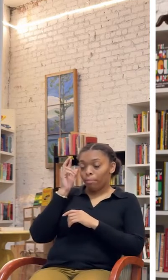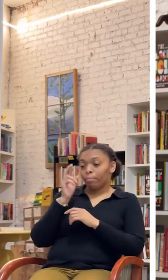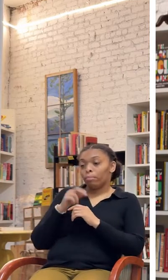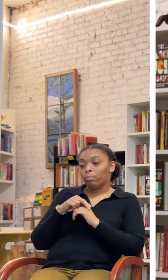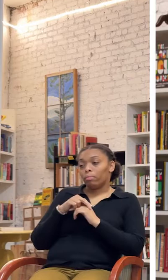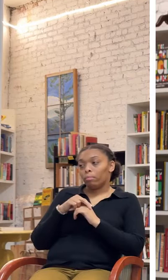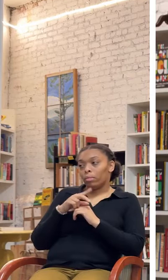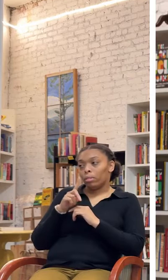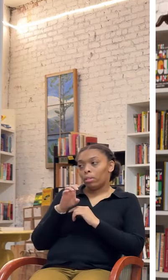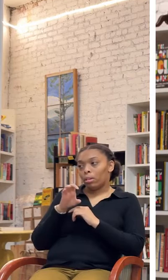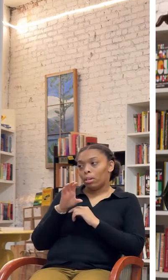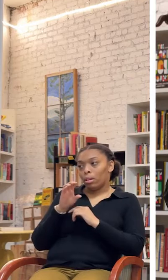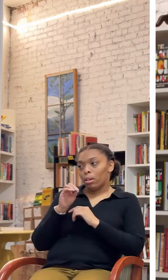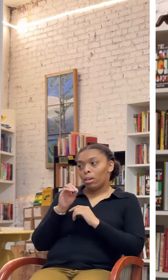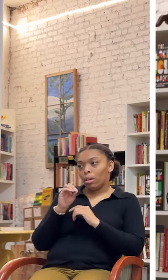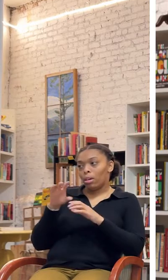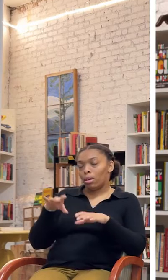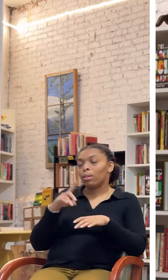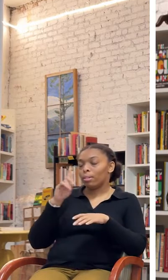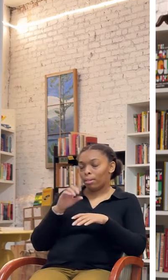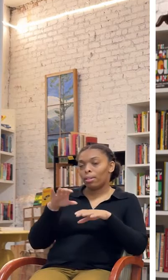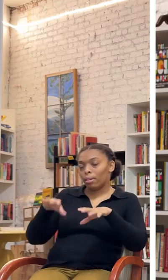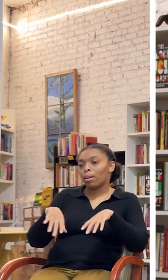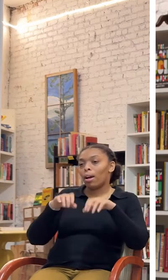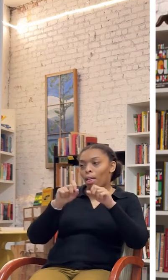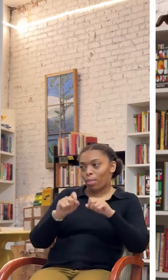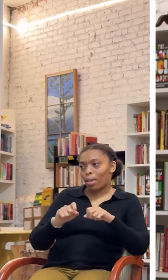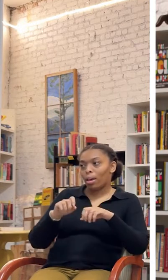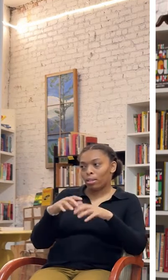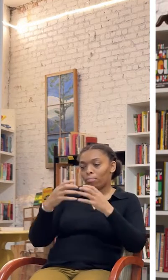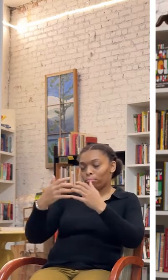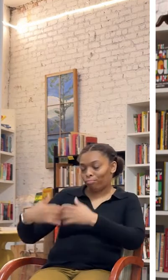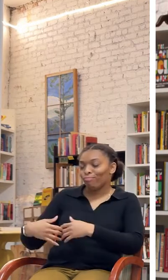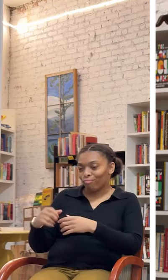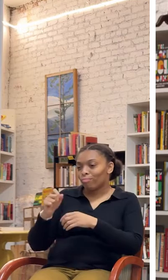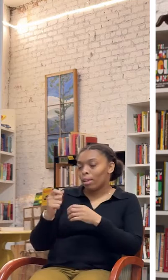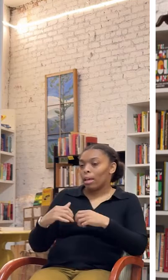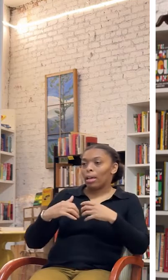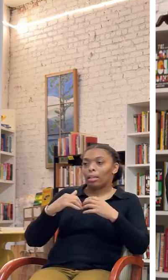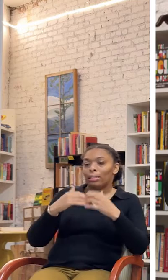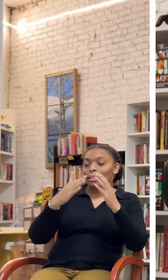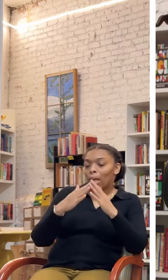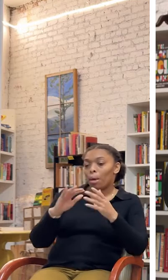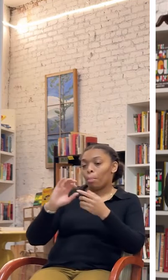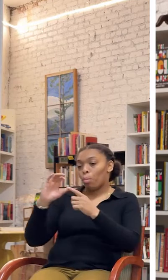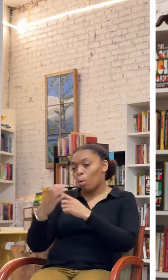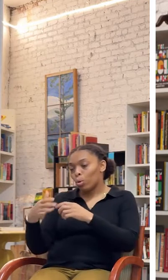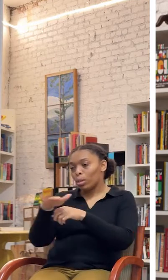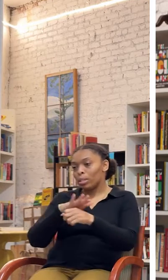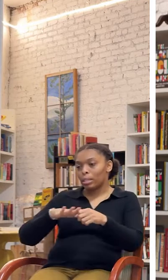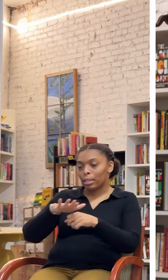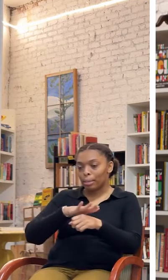community, running in Culture Company and all kinds of other cultural spaces that we've been creating over the years. Like there's